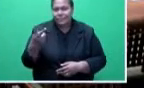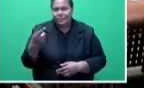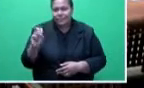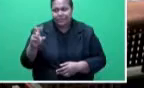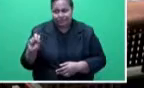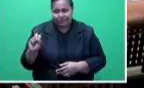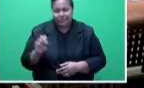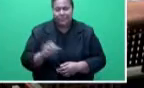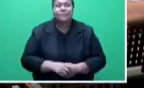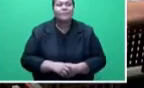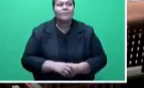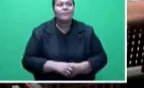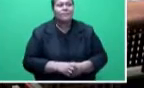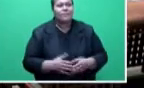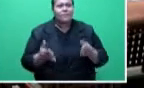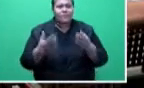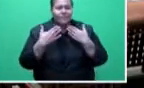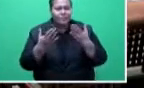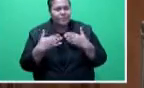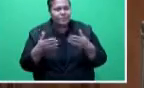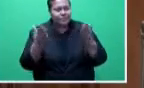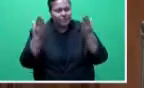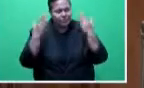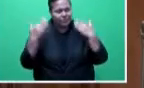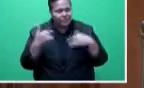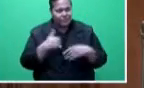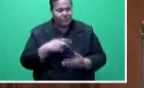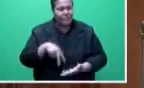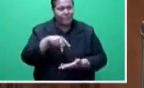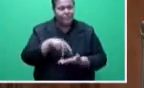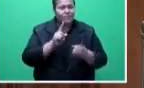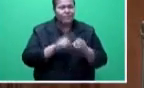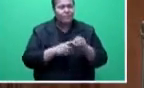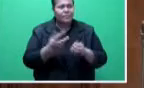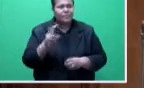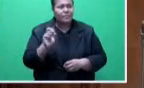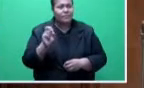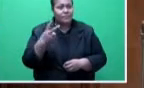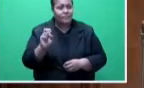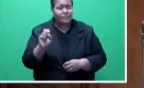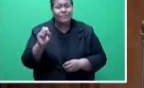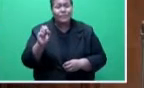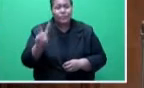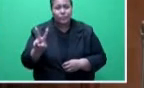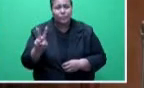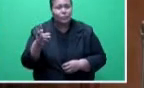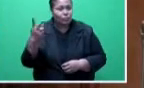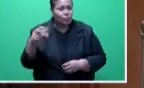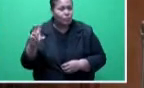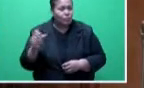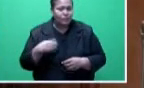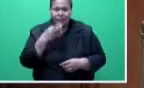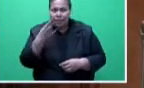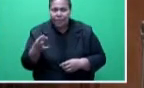82/2020. Thank you, Honourable Speaker. I rise to ask question 82 of 2020, mentioned around many to Pipa, to the Minister